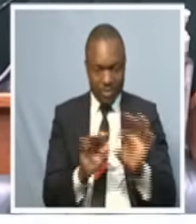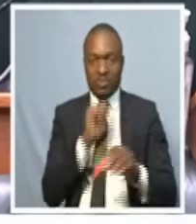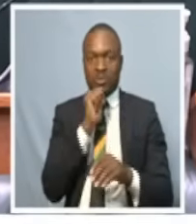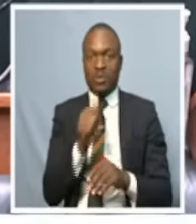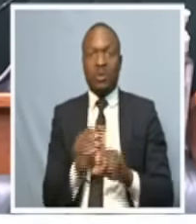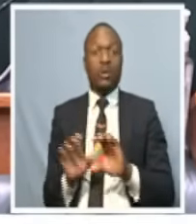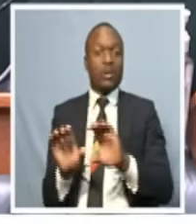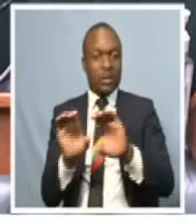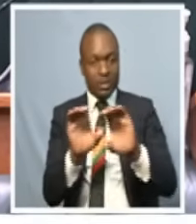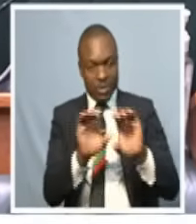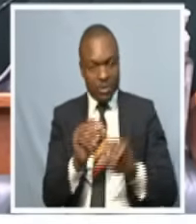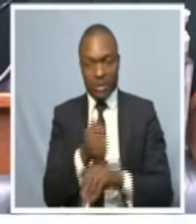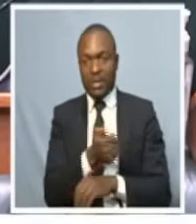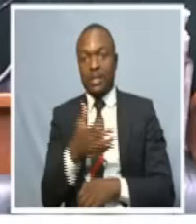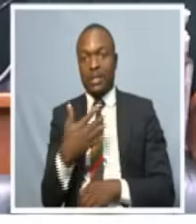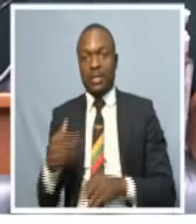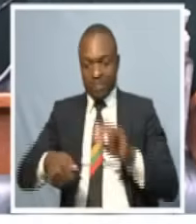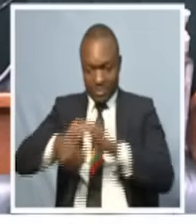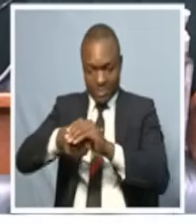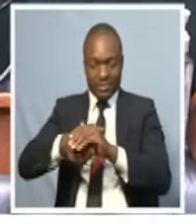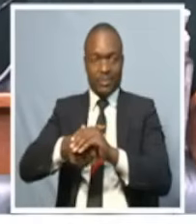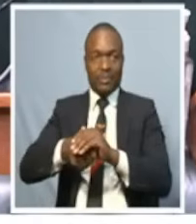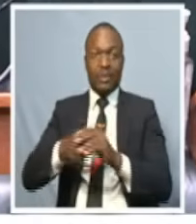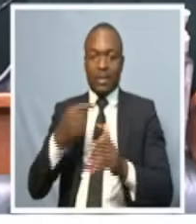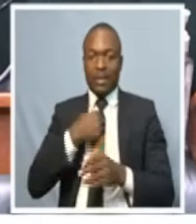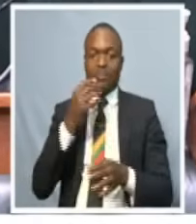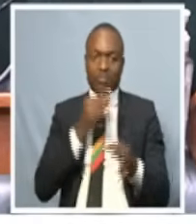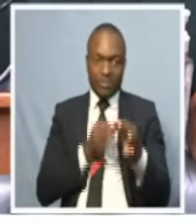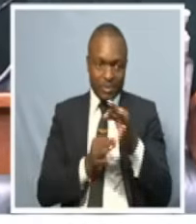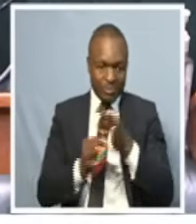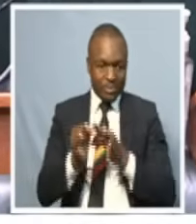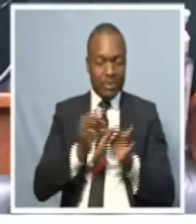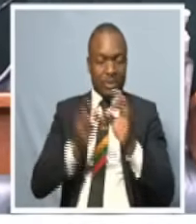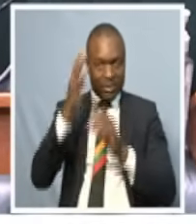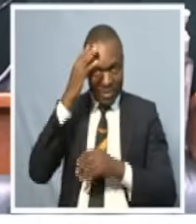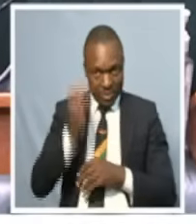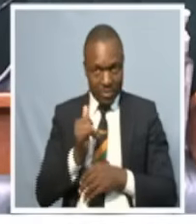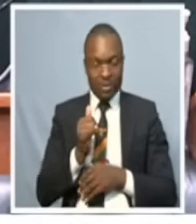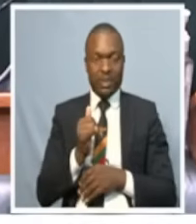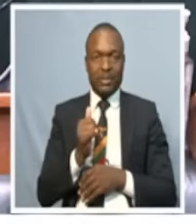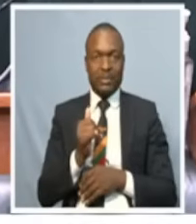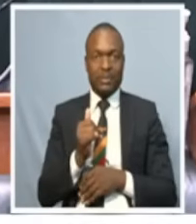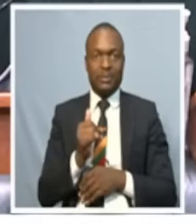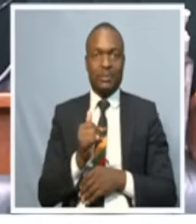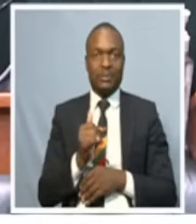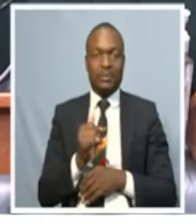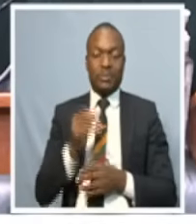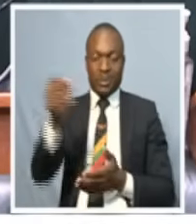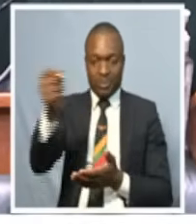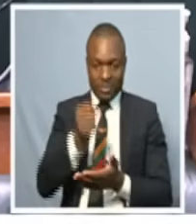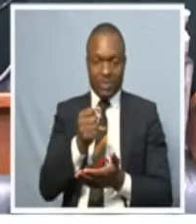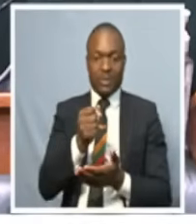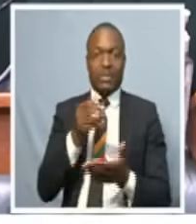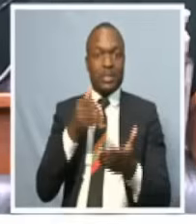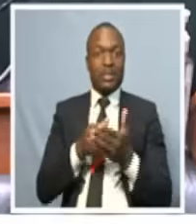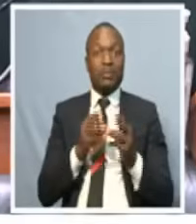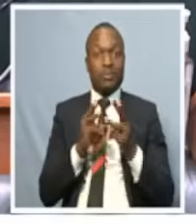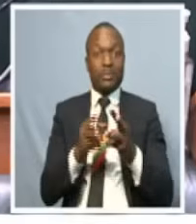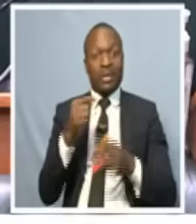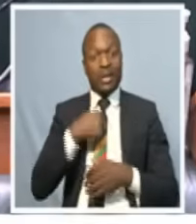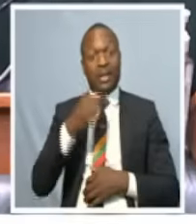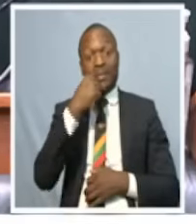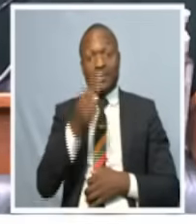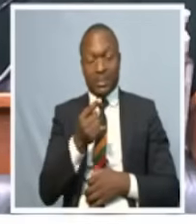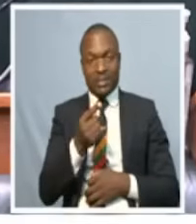that we can not doing anything secretive. I've explained why we did that. And I've apologized